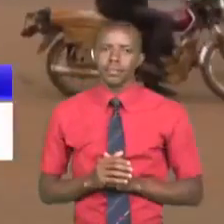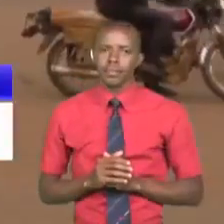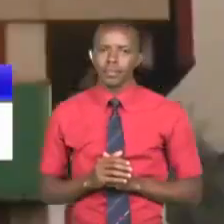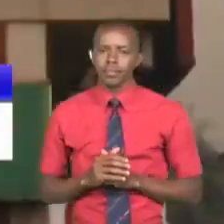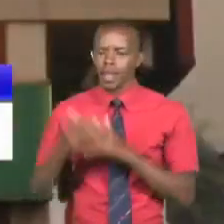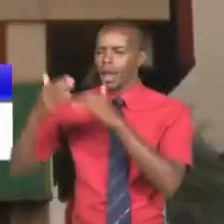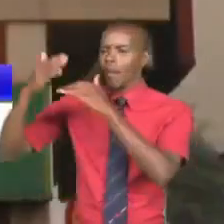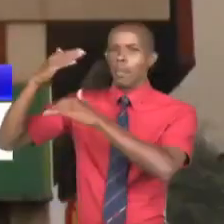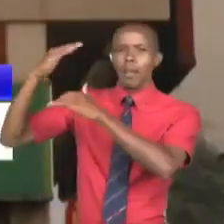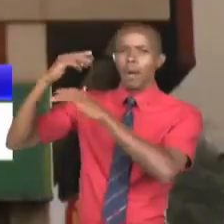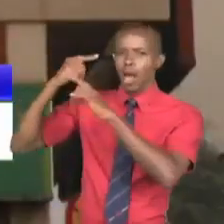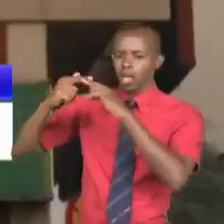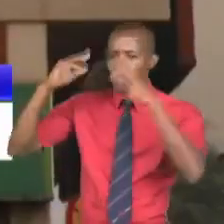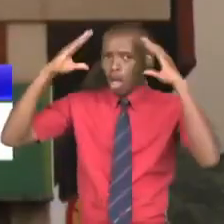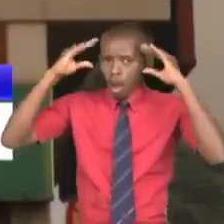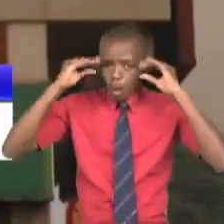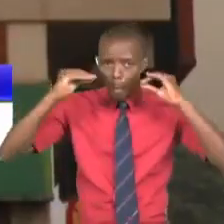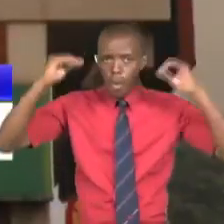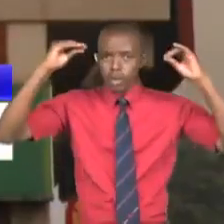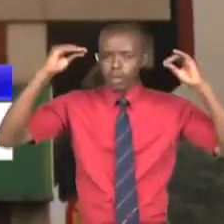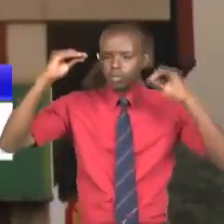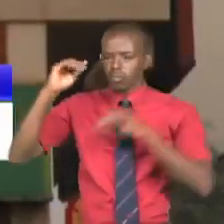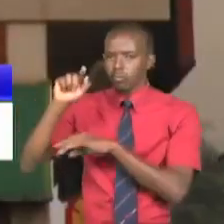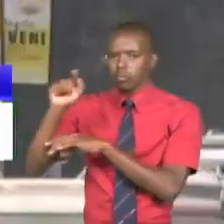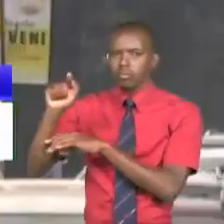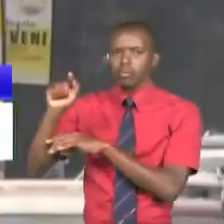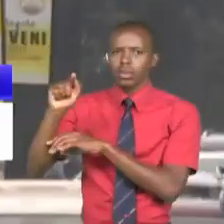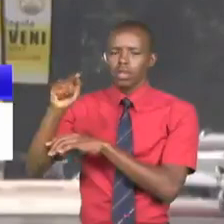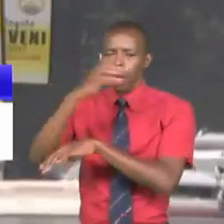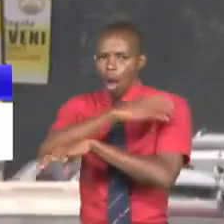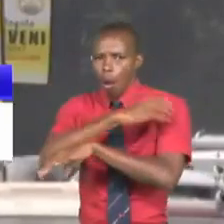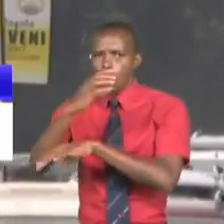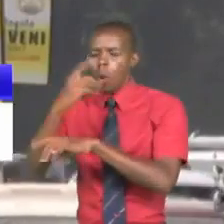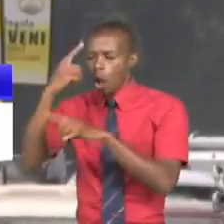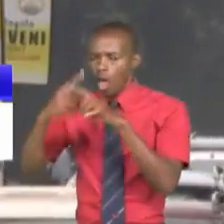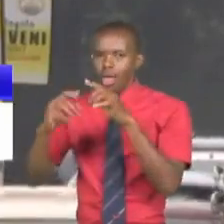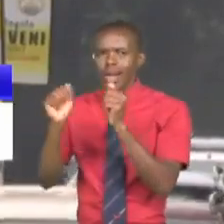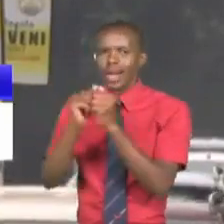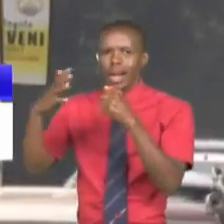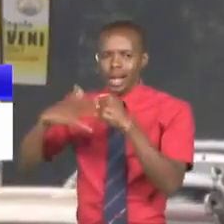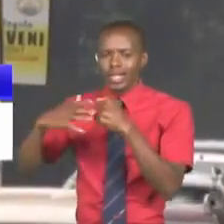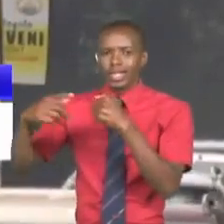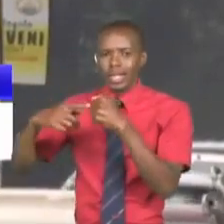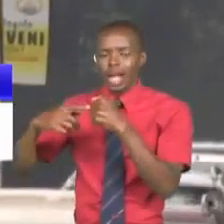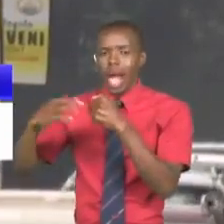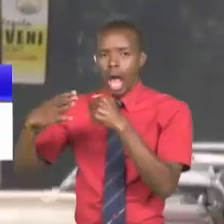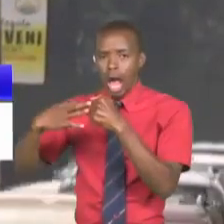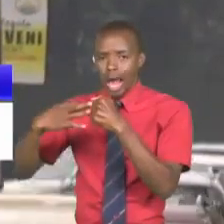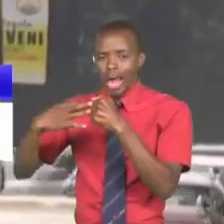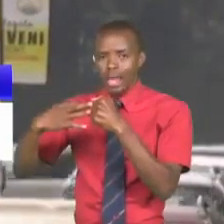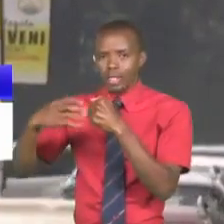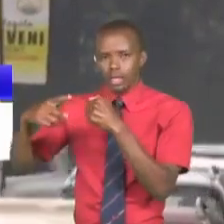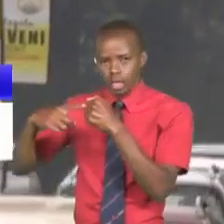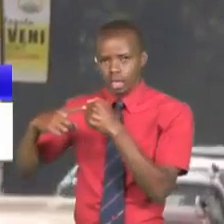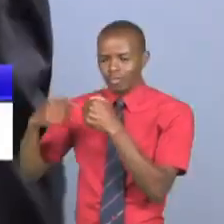Decades President Yoweri Museveni, an authoritarian president who has wielded power since 1986, seeks a sixth term against a